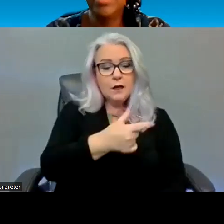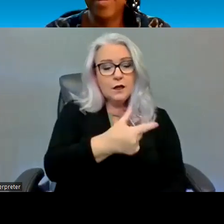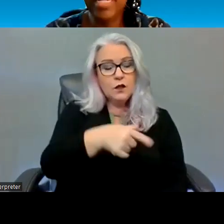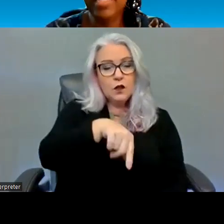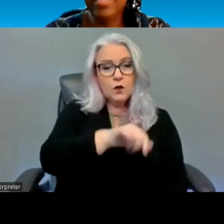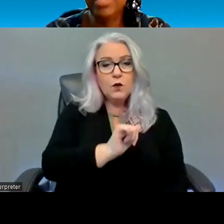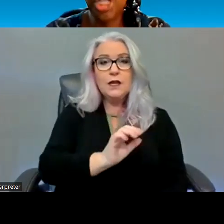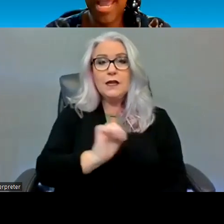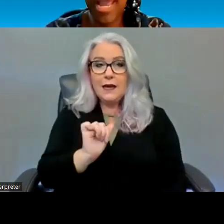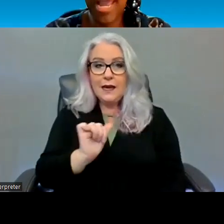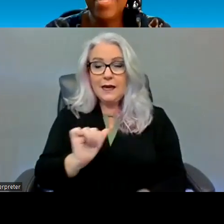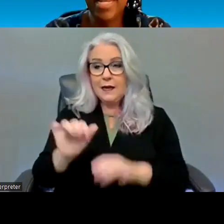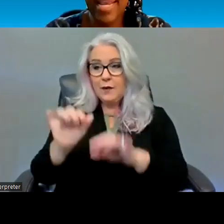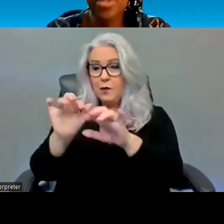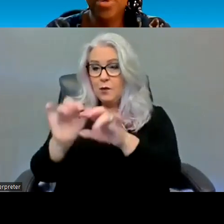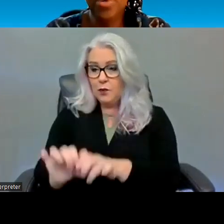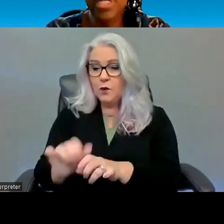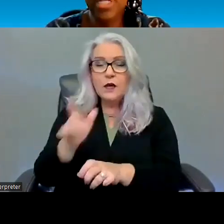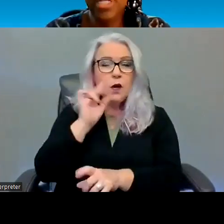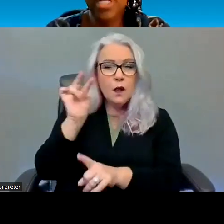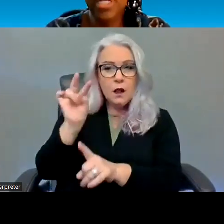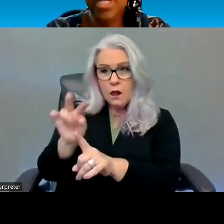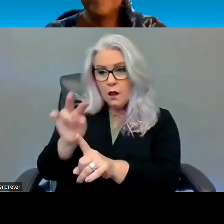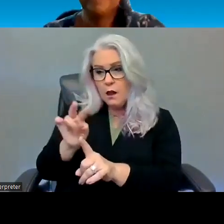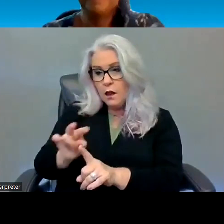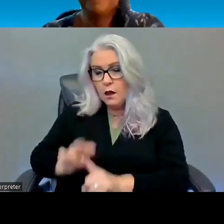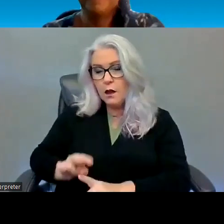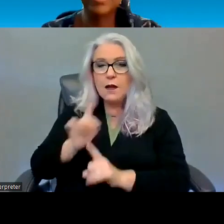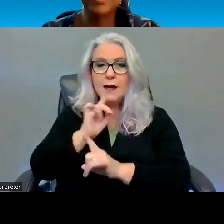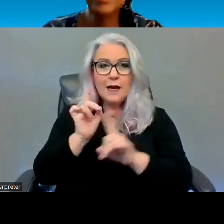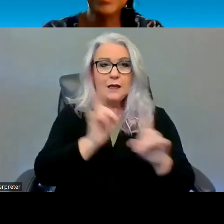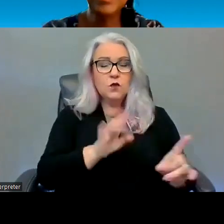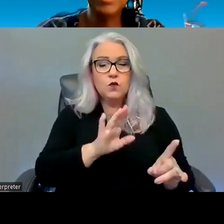be moderating the chat and answering questions that way.